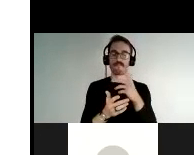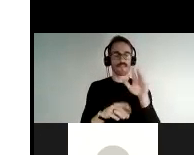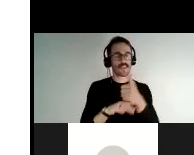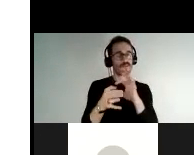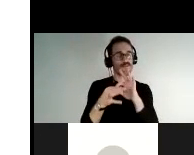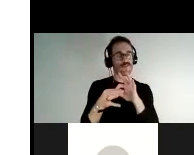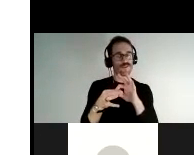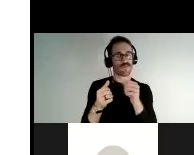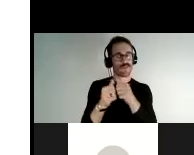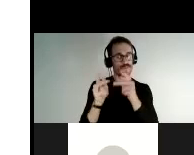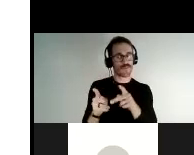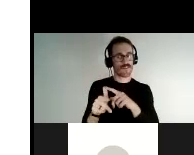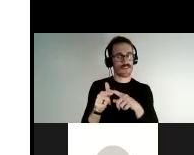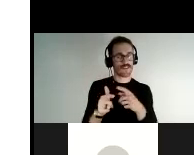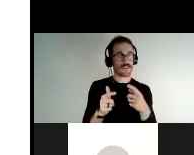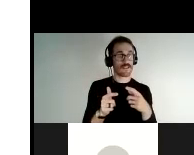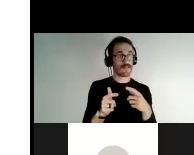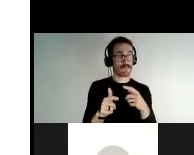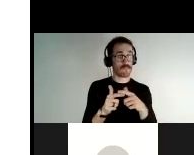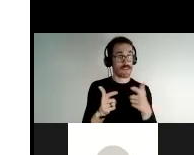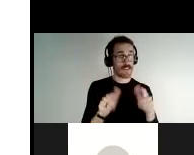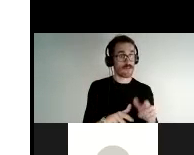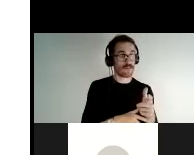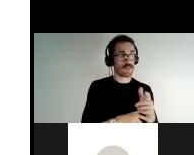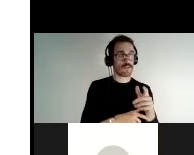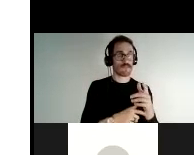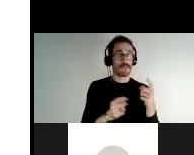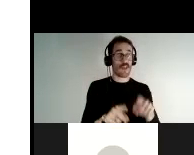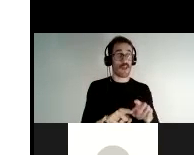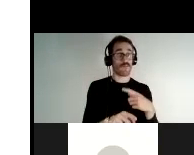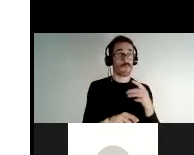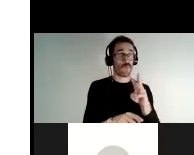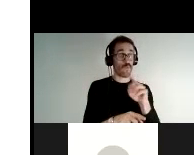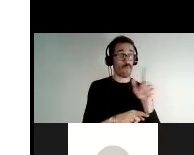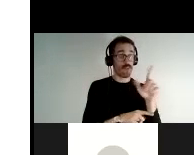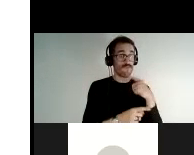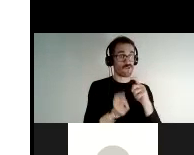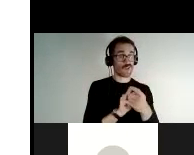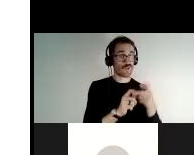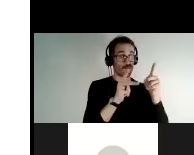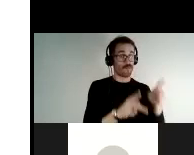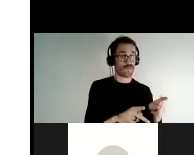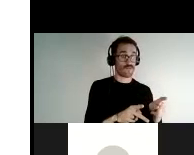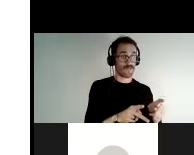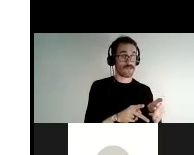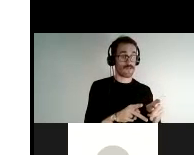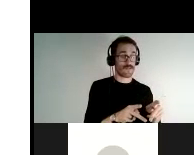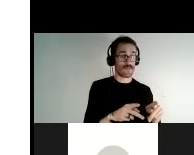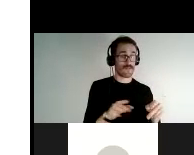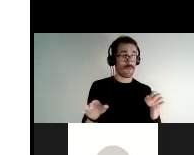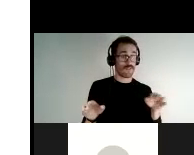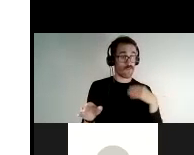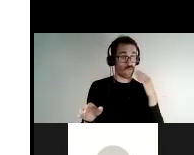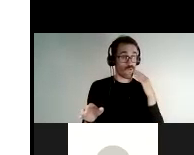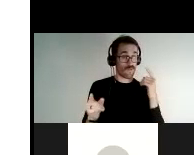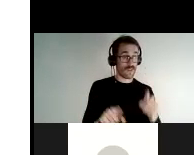got a lawyer coming in, changing the powers of attorneys and the wills for an individual. So that's sometimes, so if somebody's aware of something like